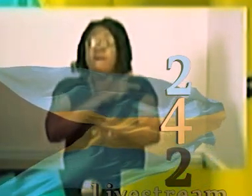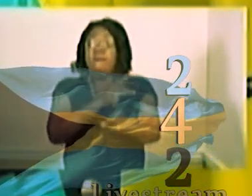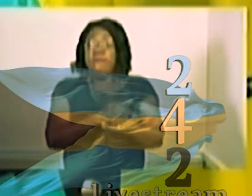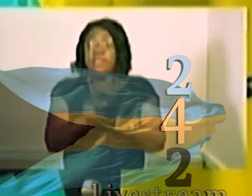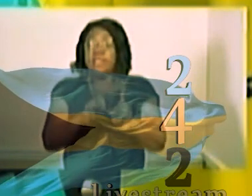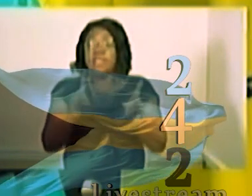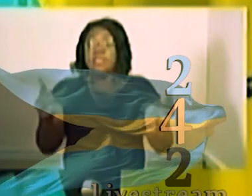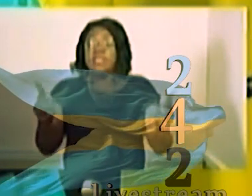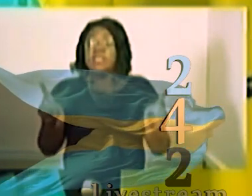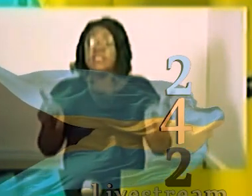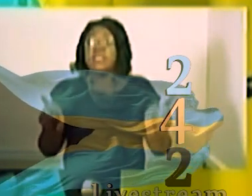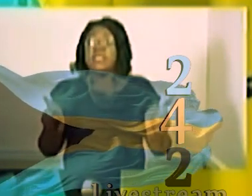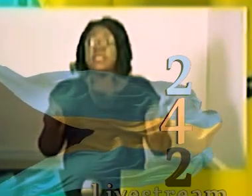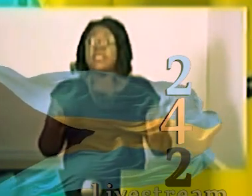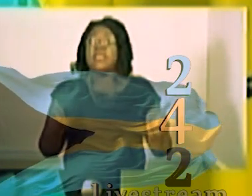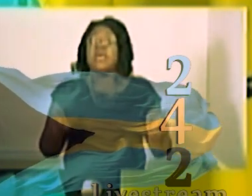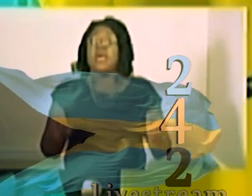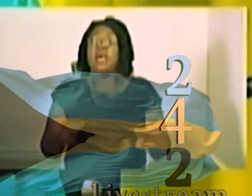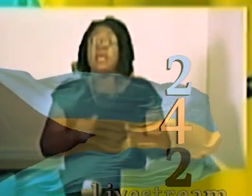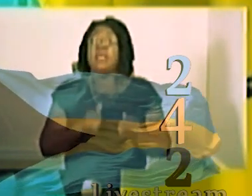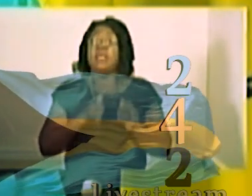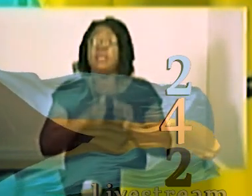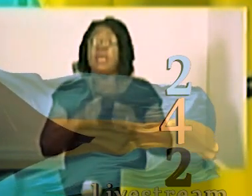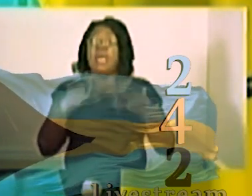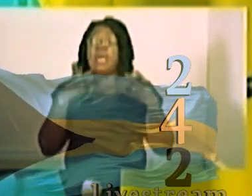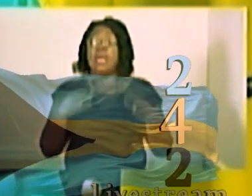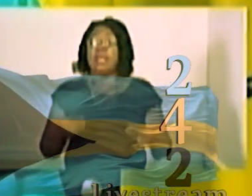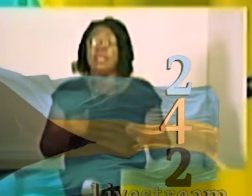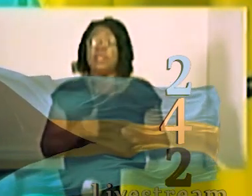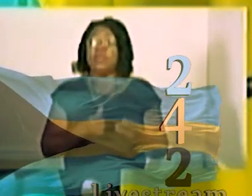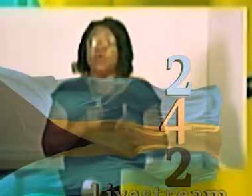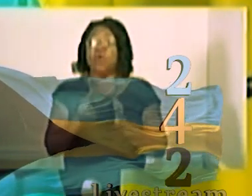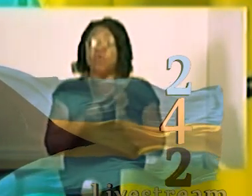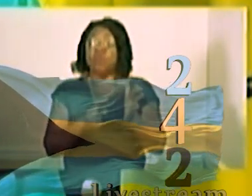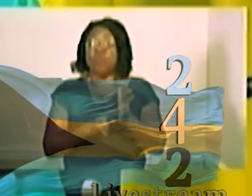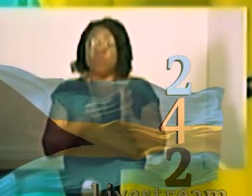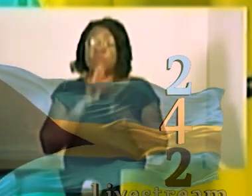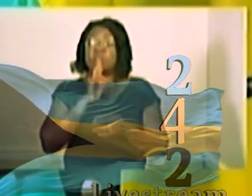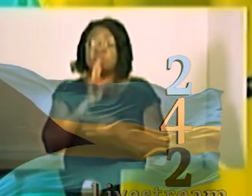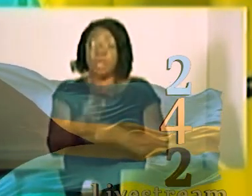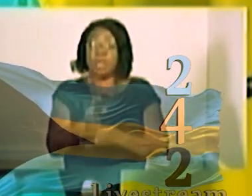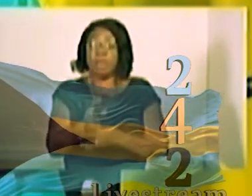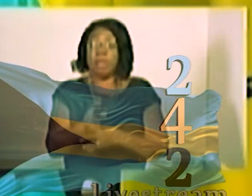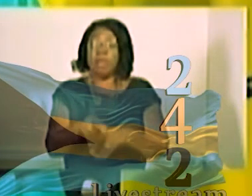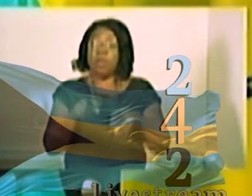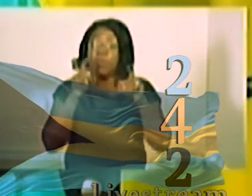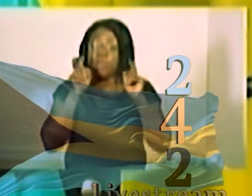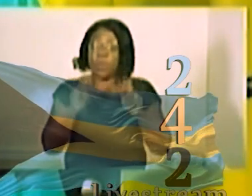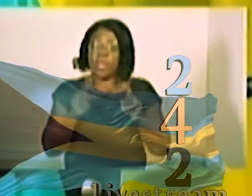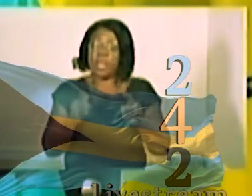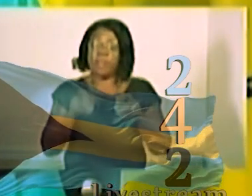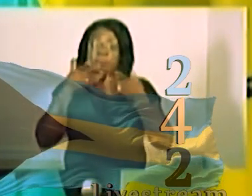sanitization and hygiene measures are required, and masks should be worn.